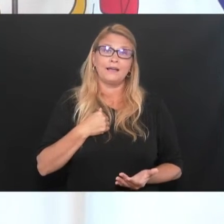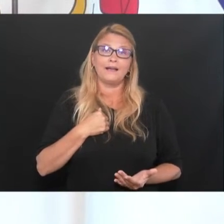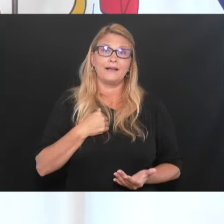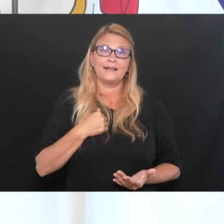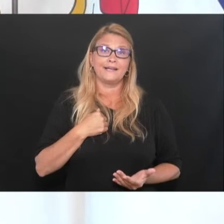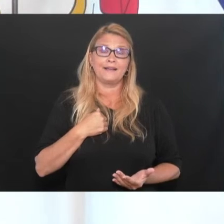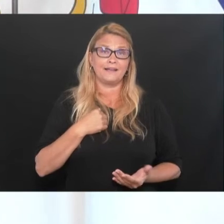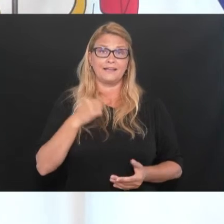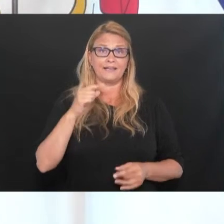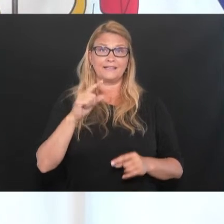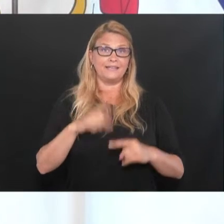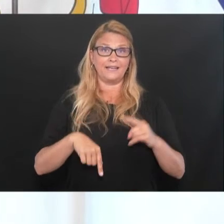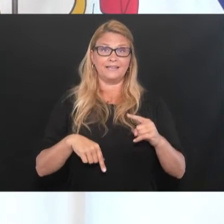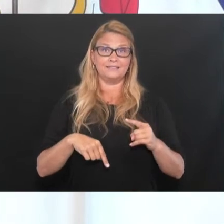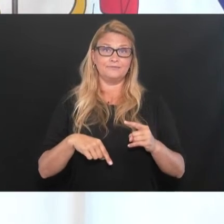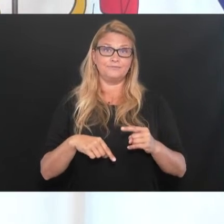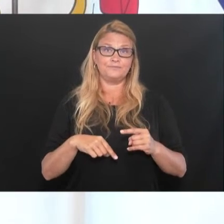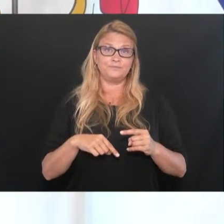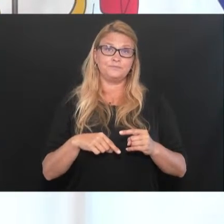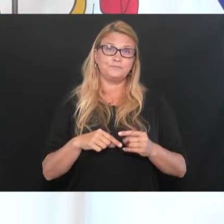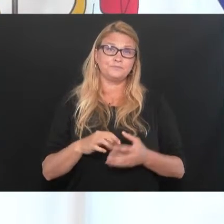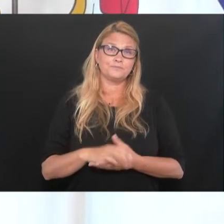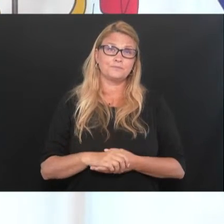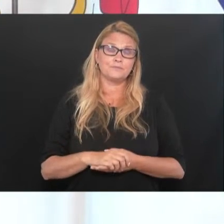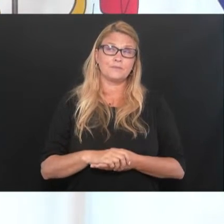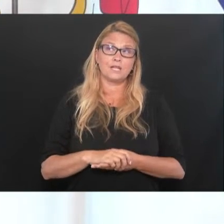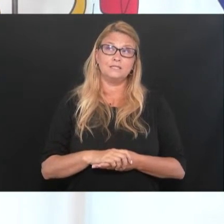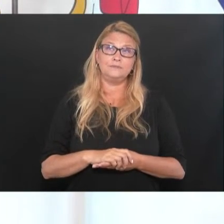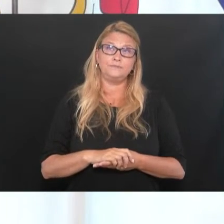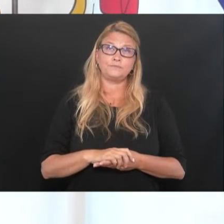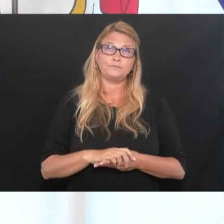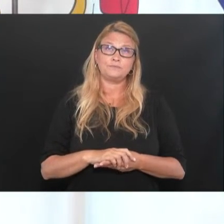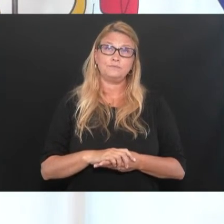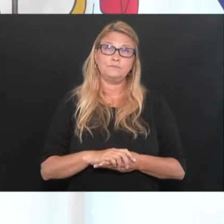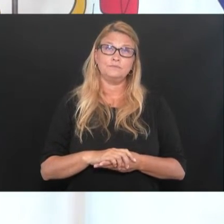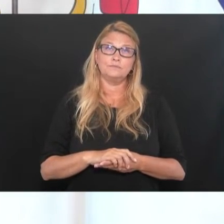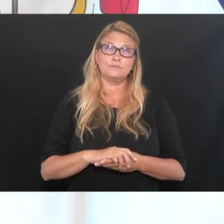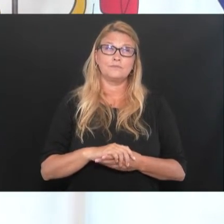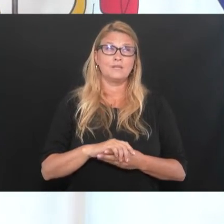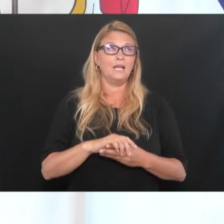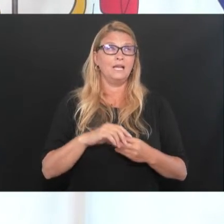I just can't tell you that when we lose a young person,